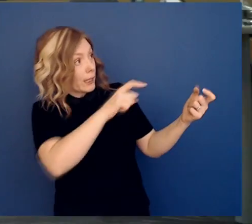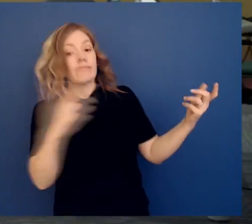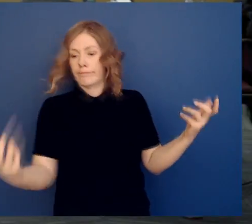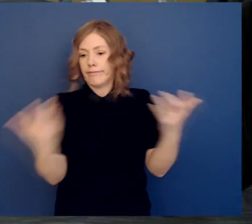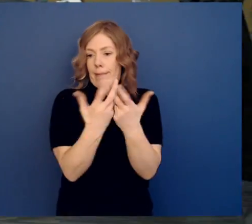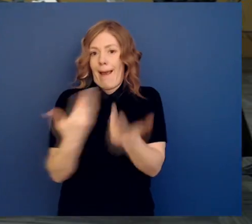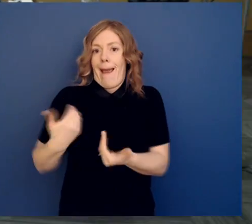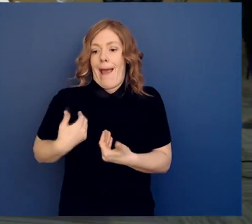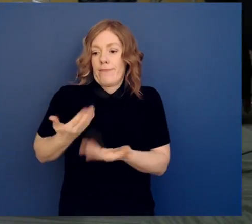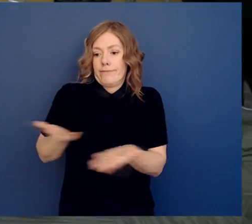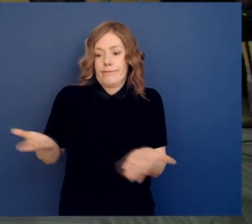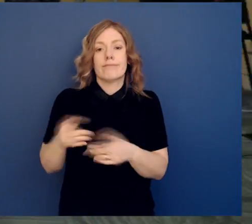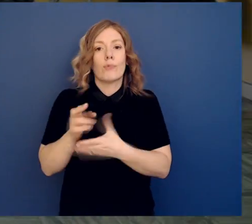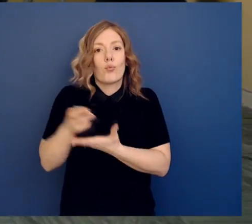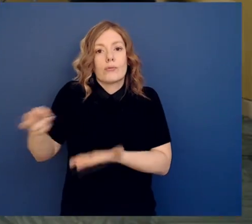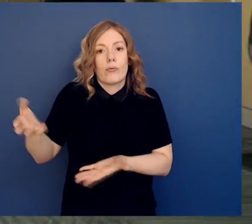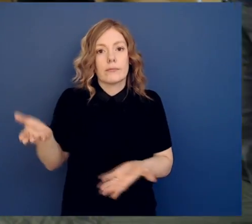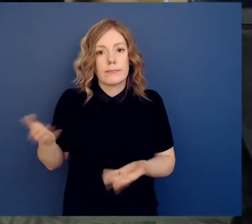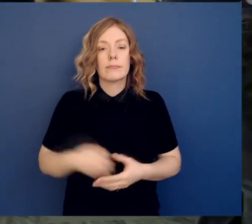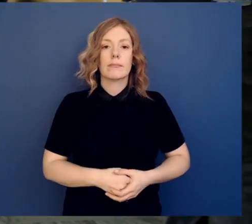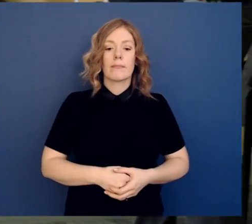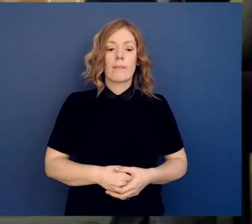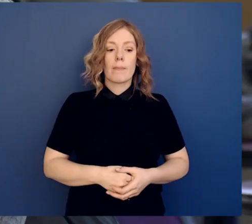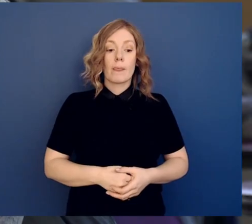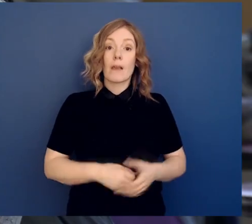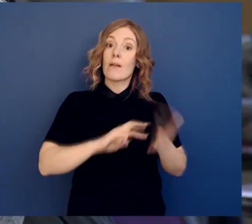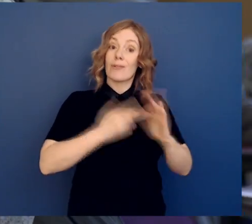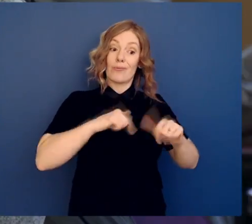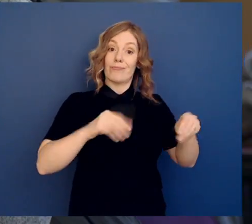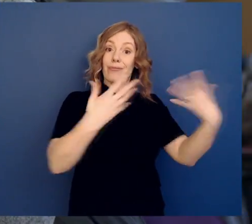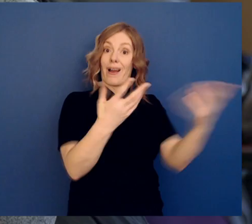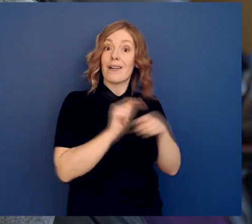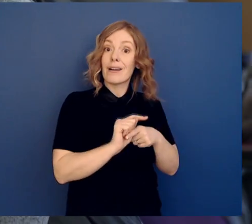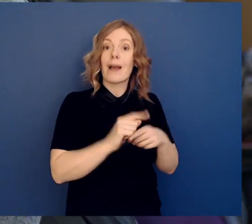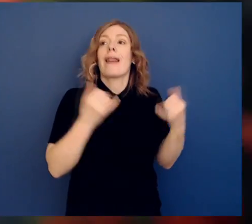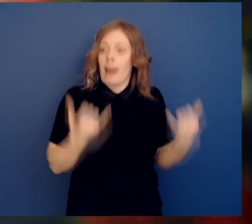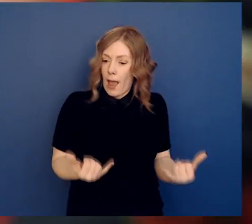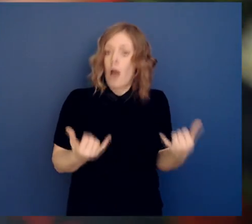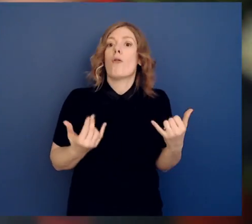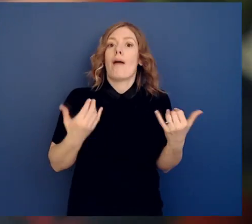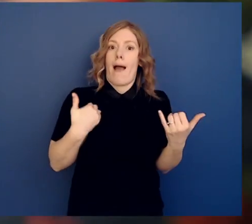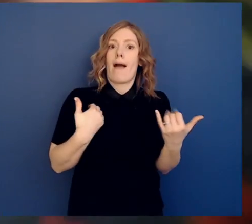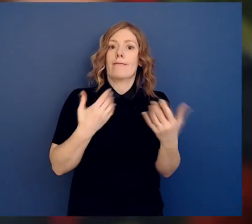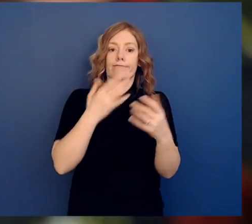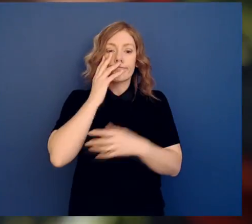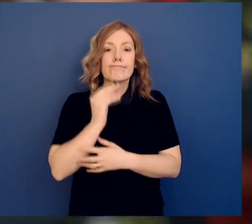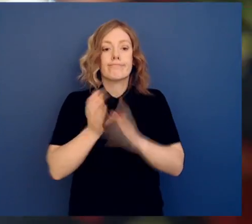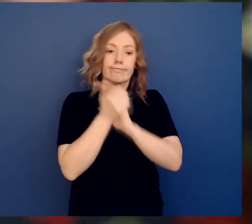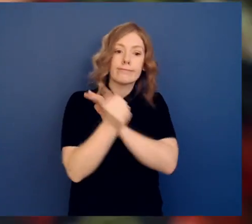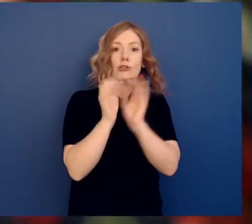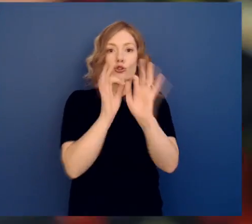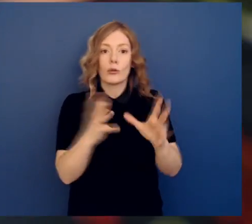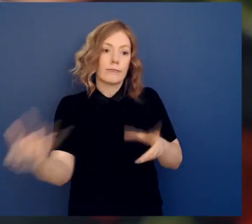just making sure that the film community is training who it needs in what it needs. I think a major takeaway is